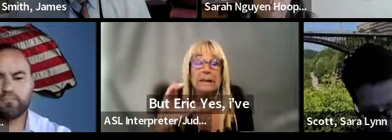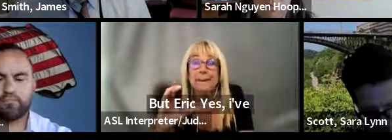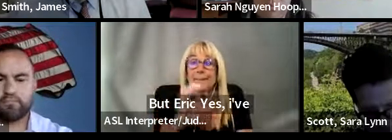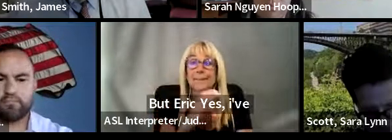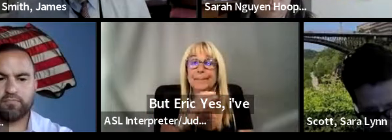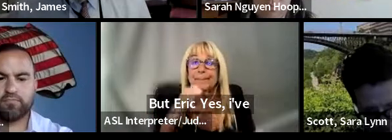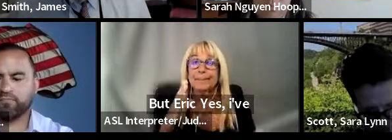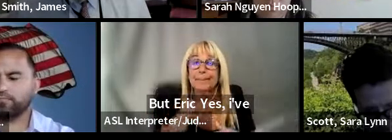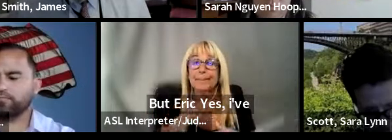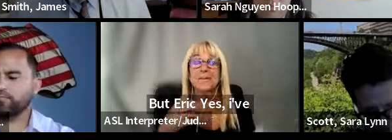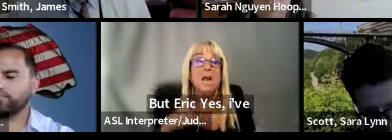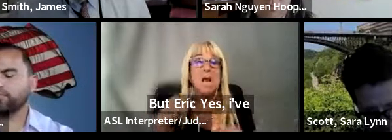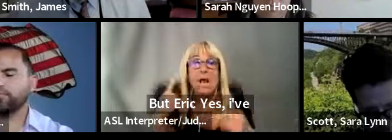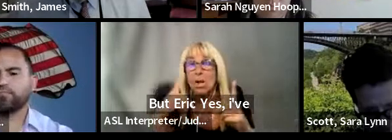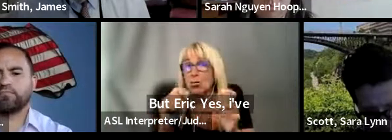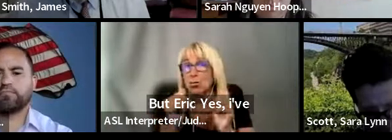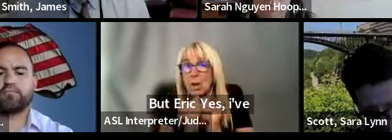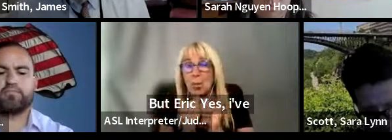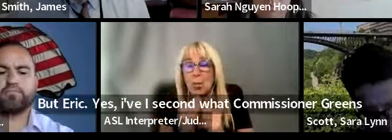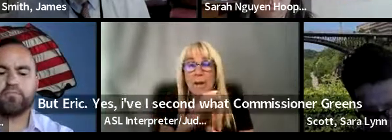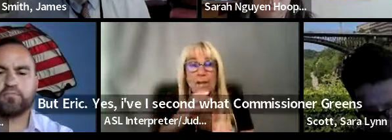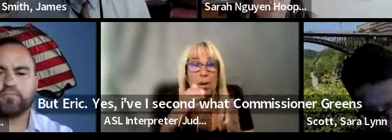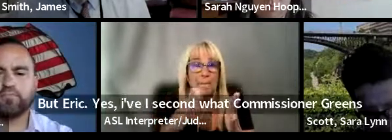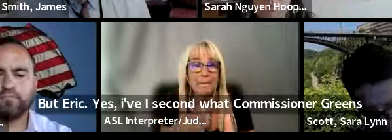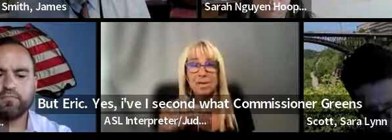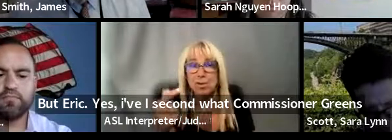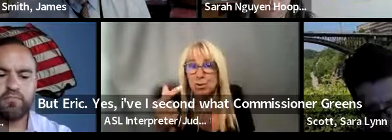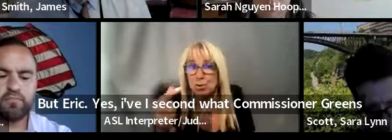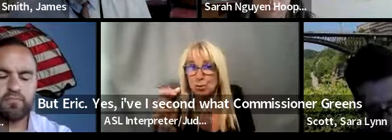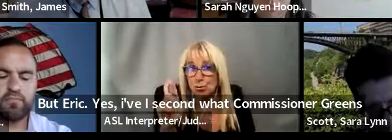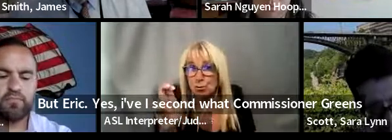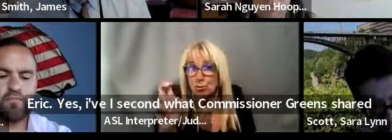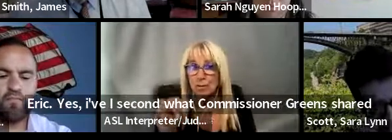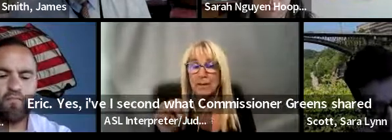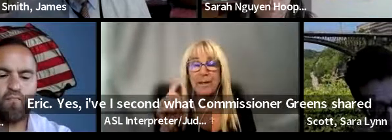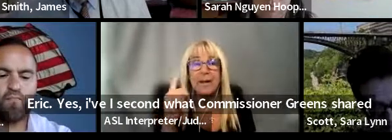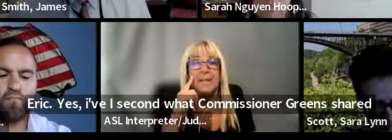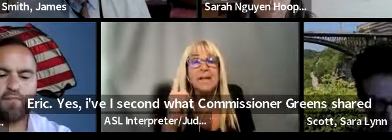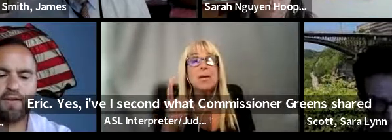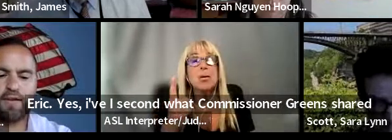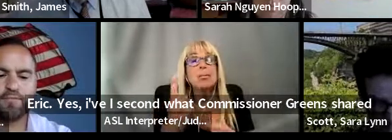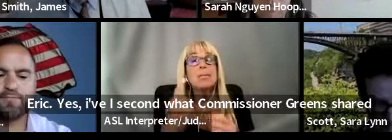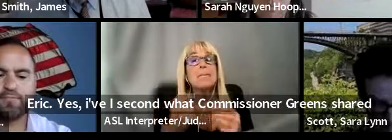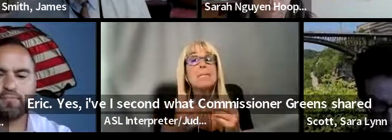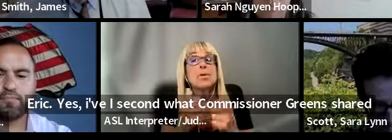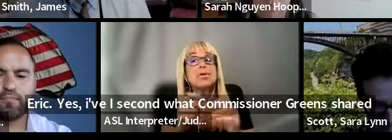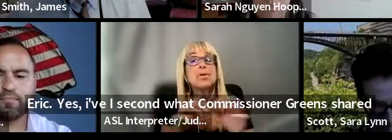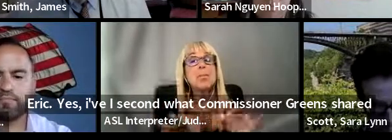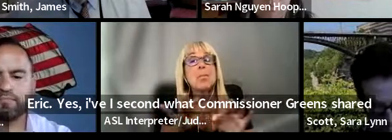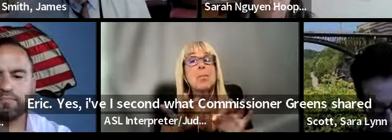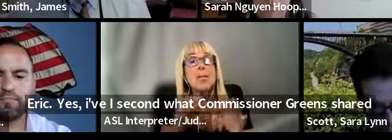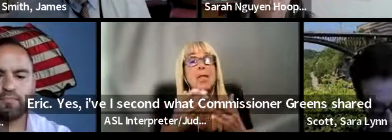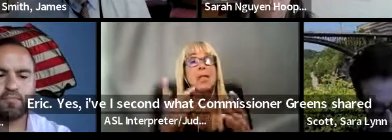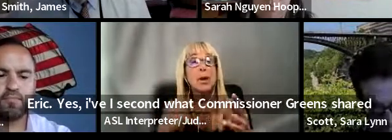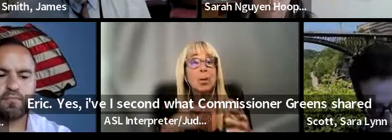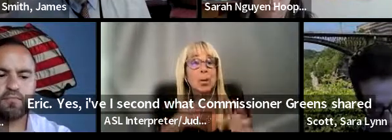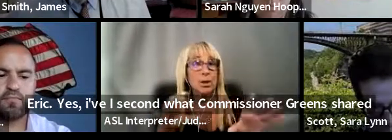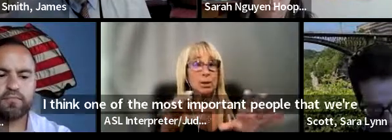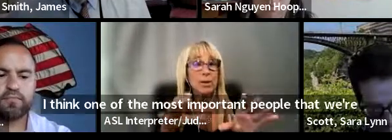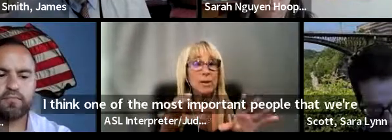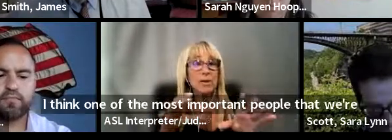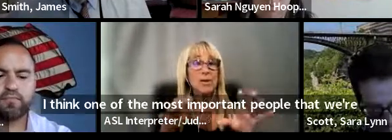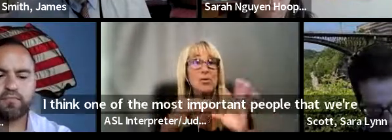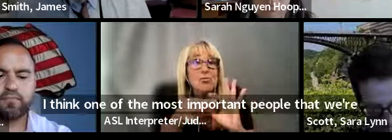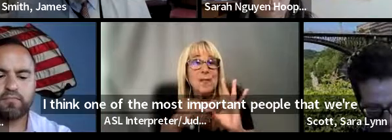second what Commissioner Green shared. I think one of the most important pieces that we're doing around athletics